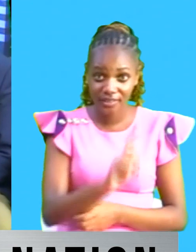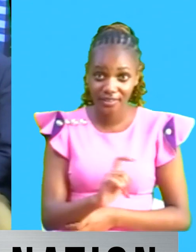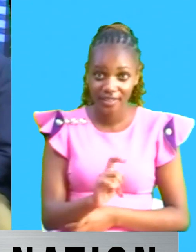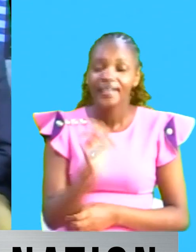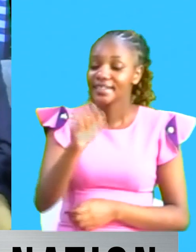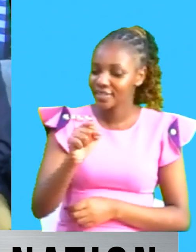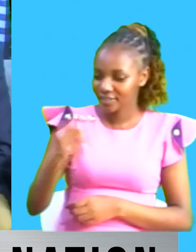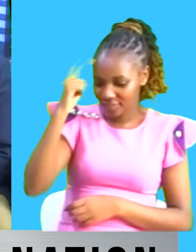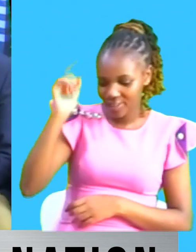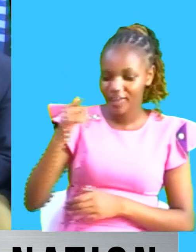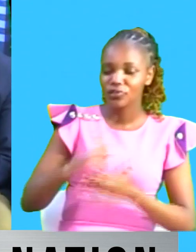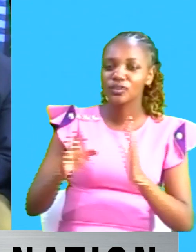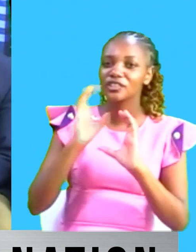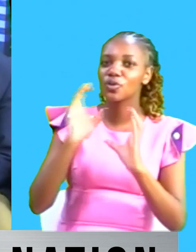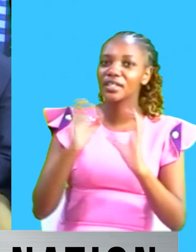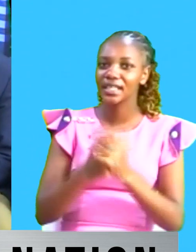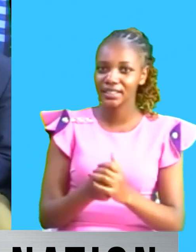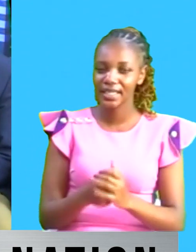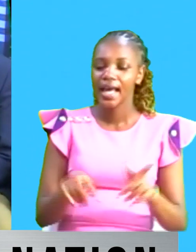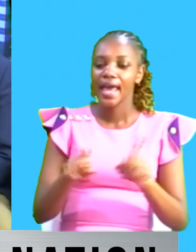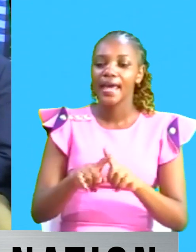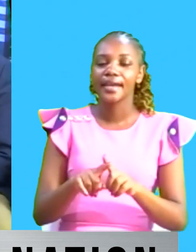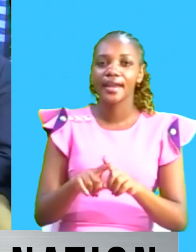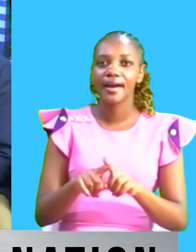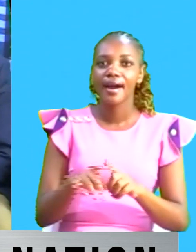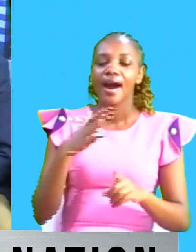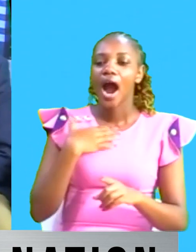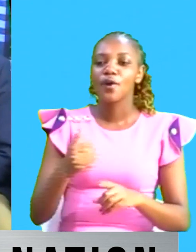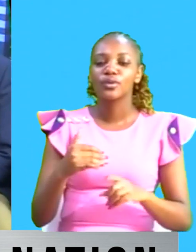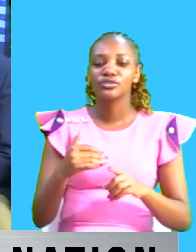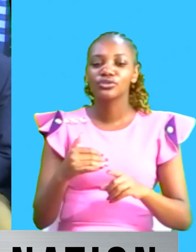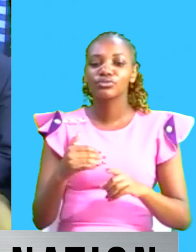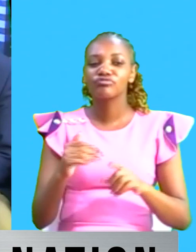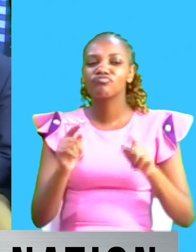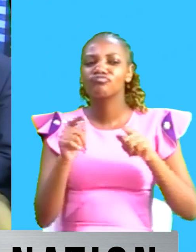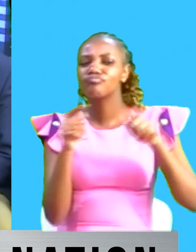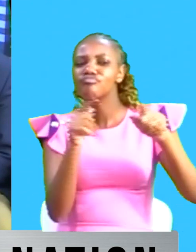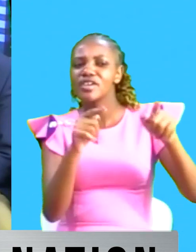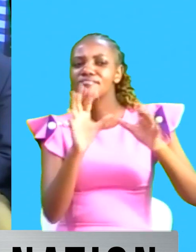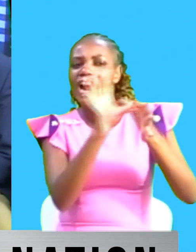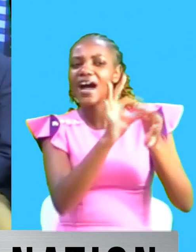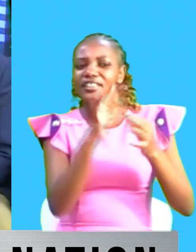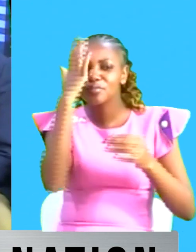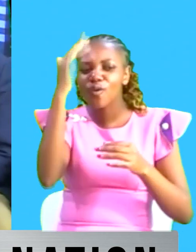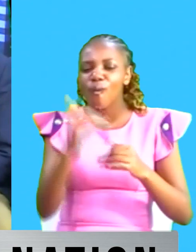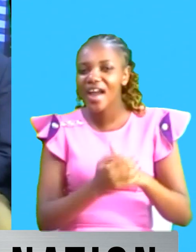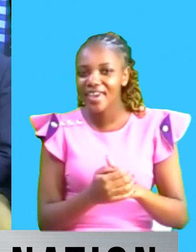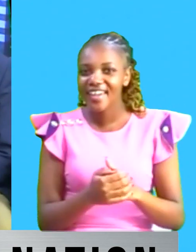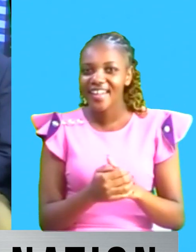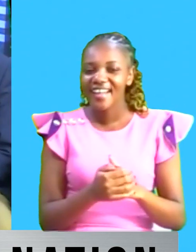it communicates, and I would fault the Azimio side for having taken issue